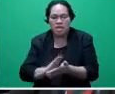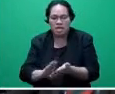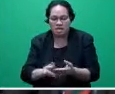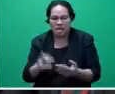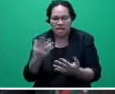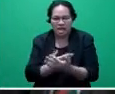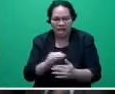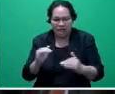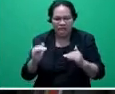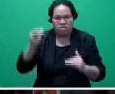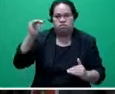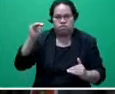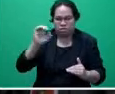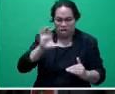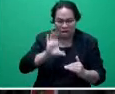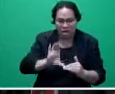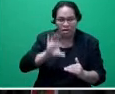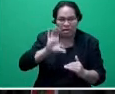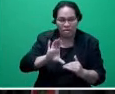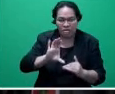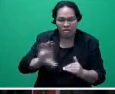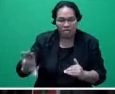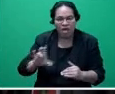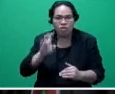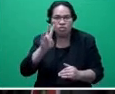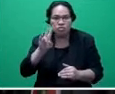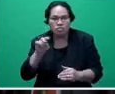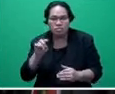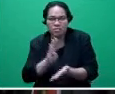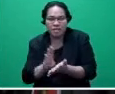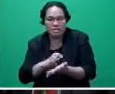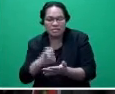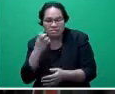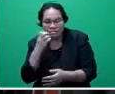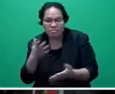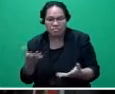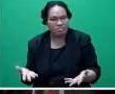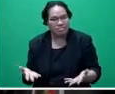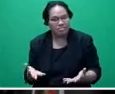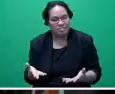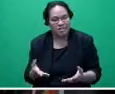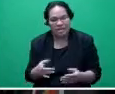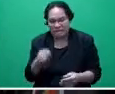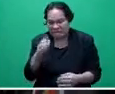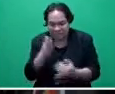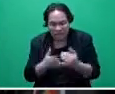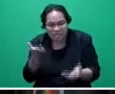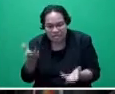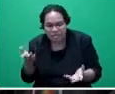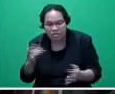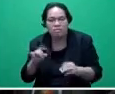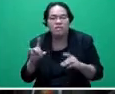to balance the estimated expenditure of $3.7 billion. This is a well-framed, thought-out, theoretical, deceiving budget, a budget to save